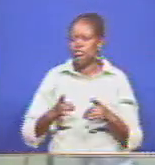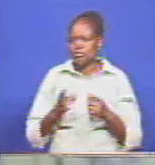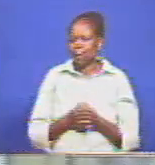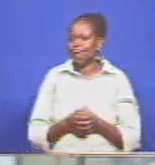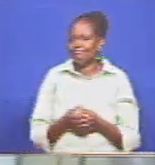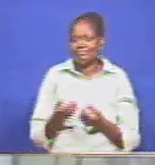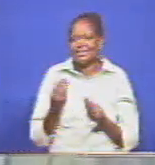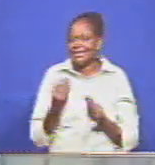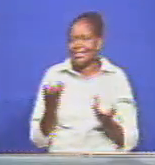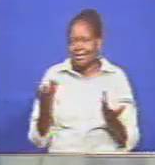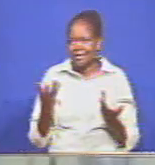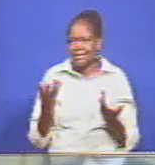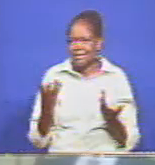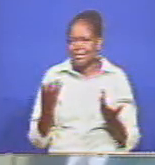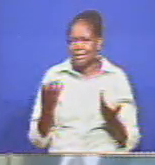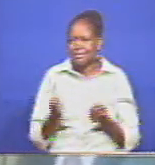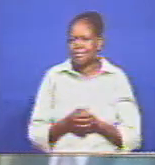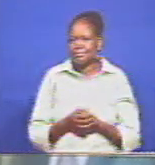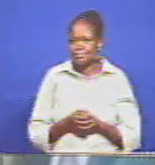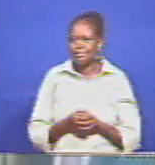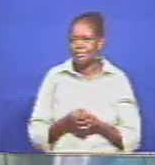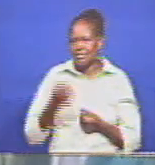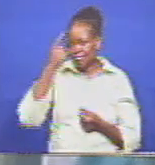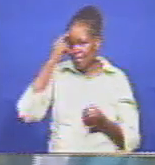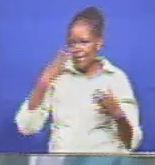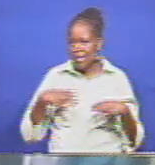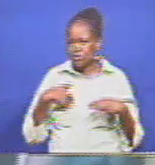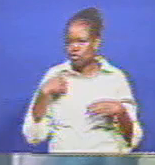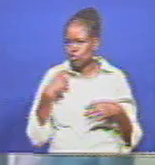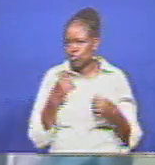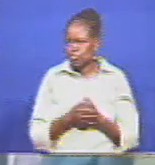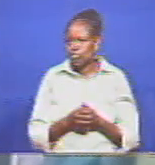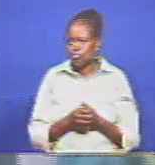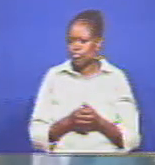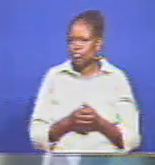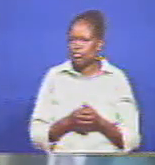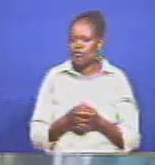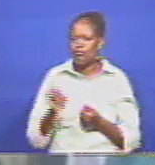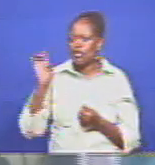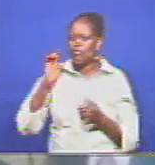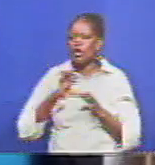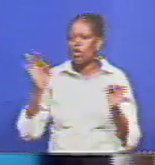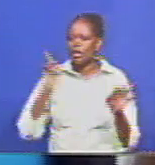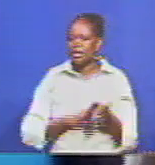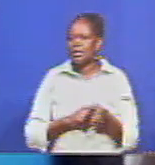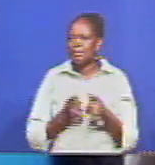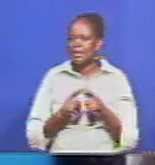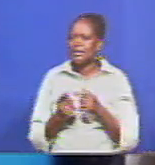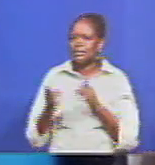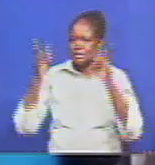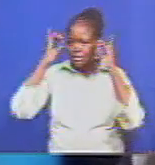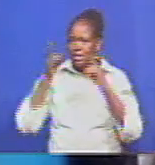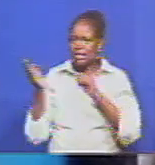difficult, yes. you know, decision, mm-hmm. for somebody who was in Europe for so many years, yes. and then to decide to come